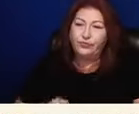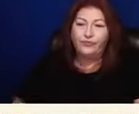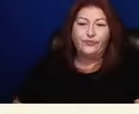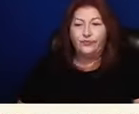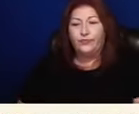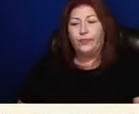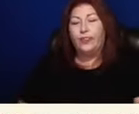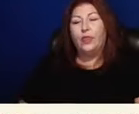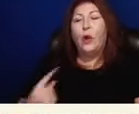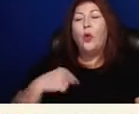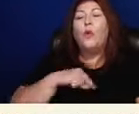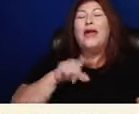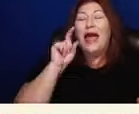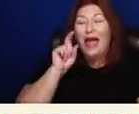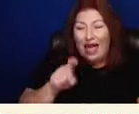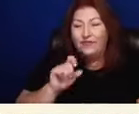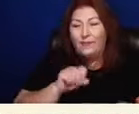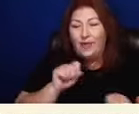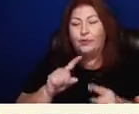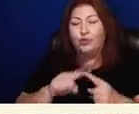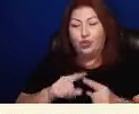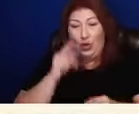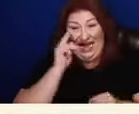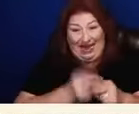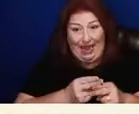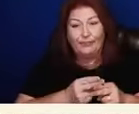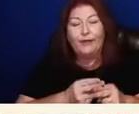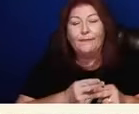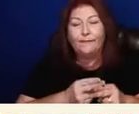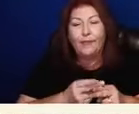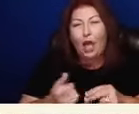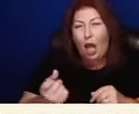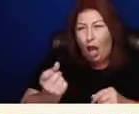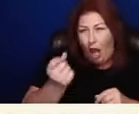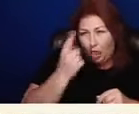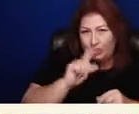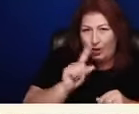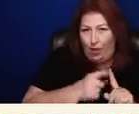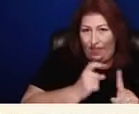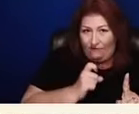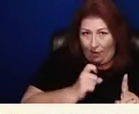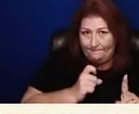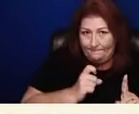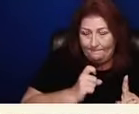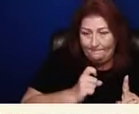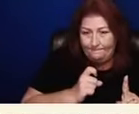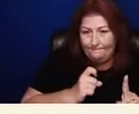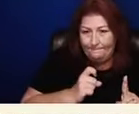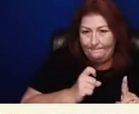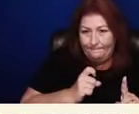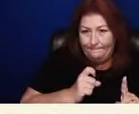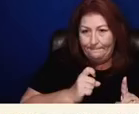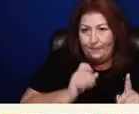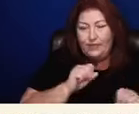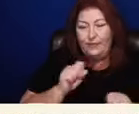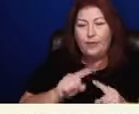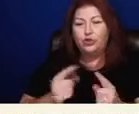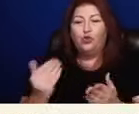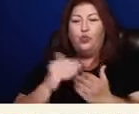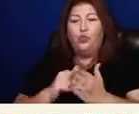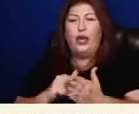We have to be able to name them, understand where they come from, in order to rewrite that